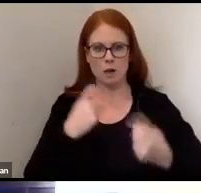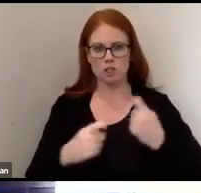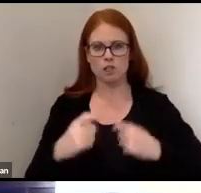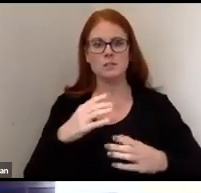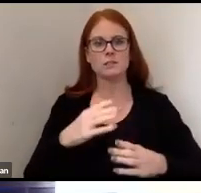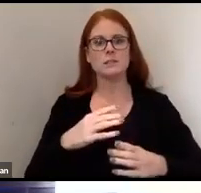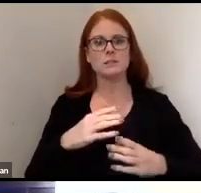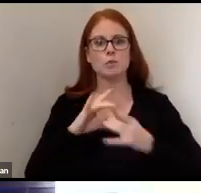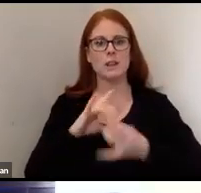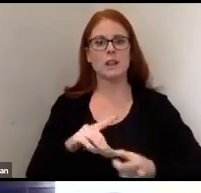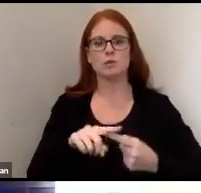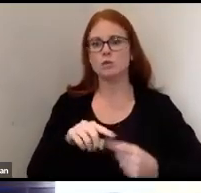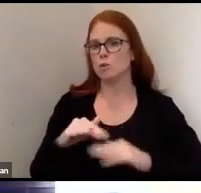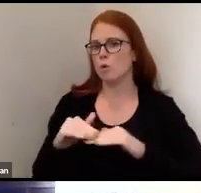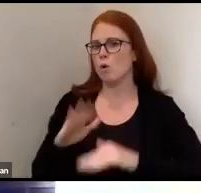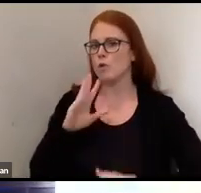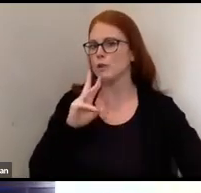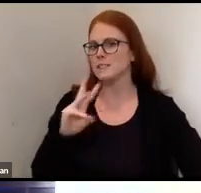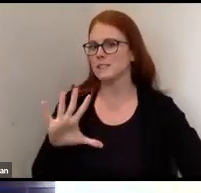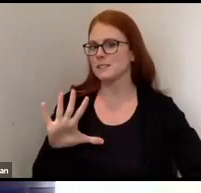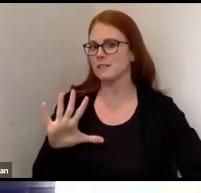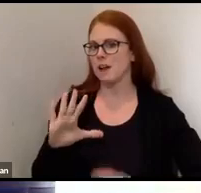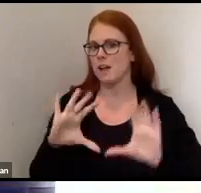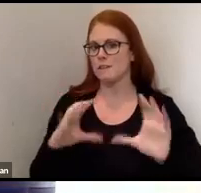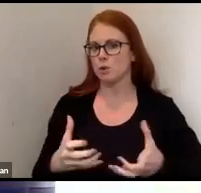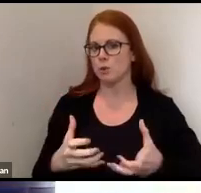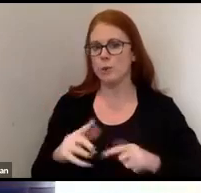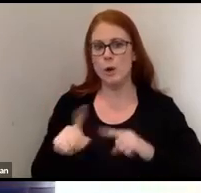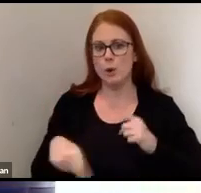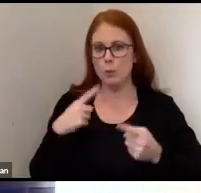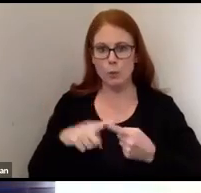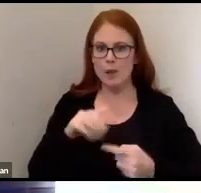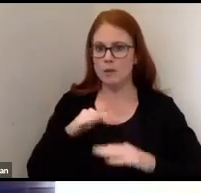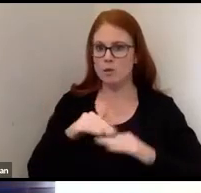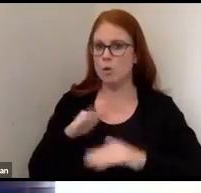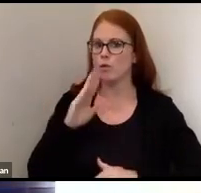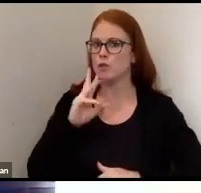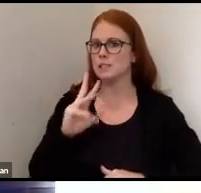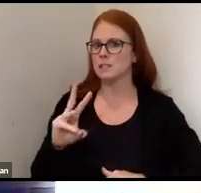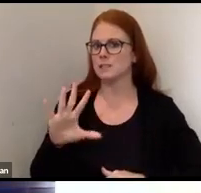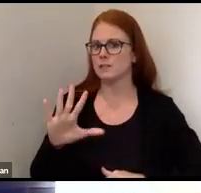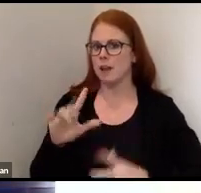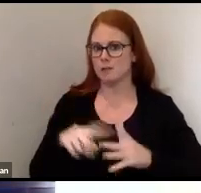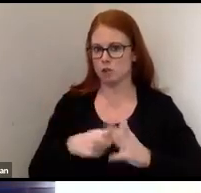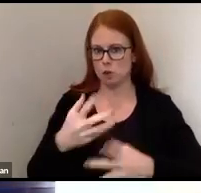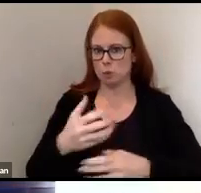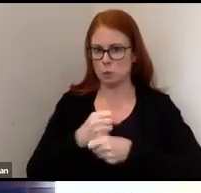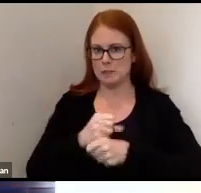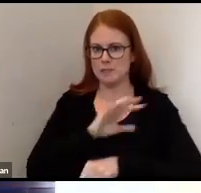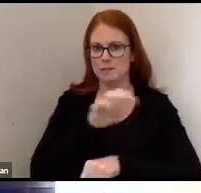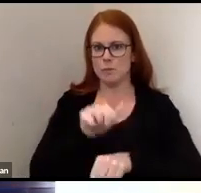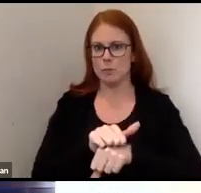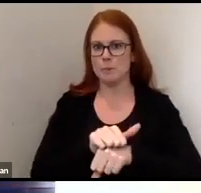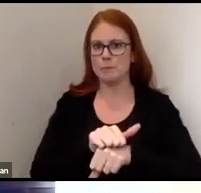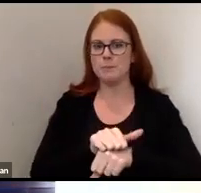65 plus group. When are the 65 plus people going to start getting appointments?